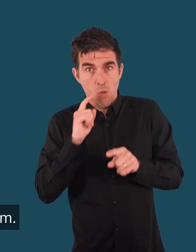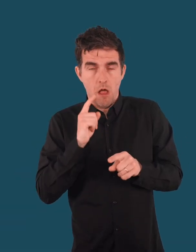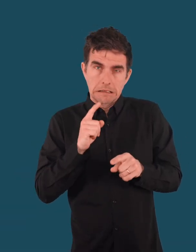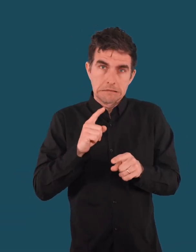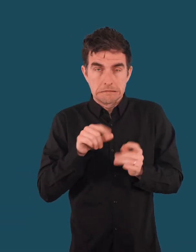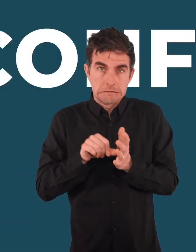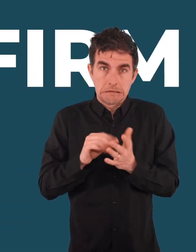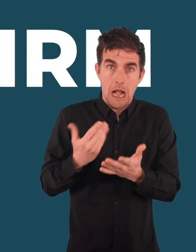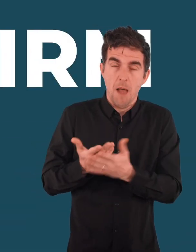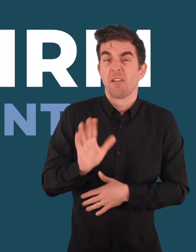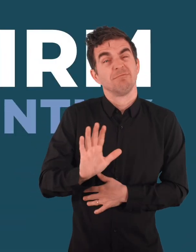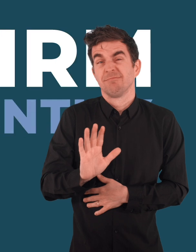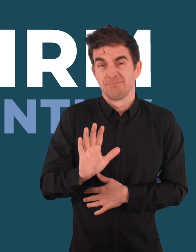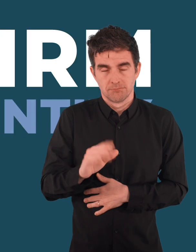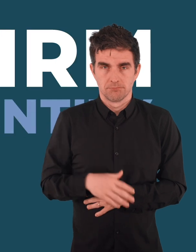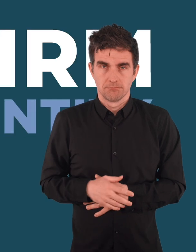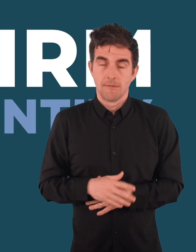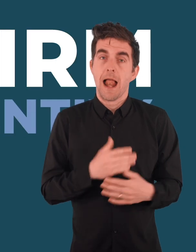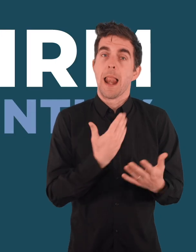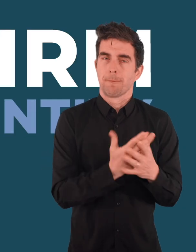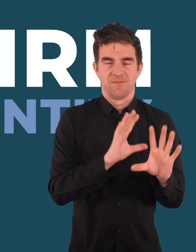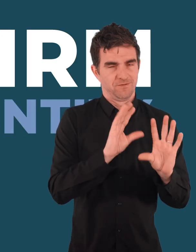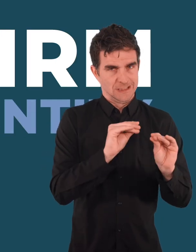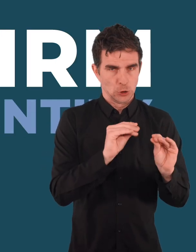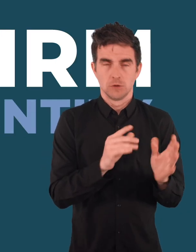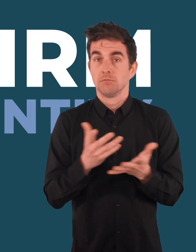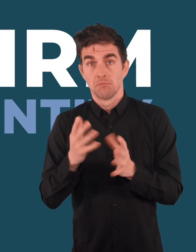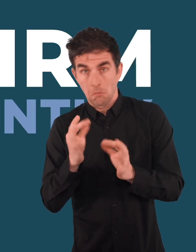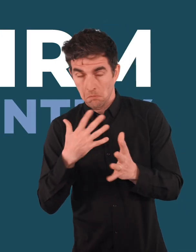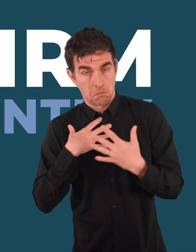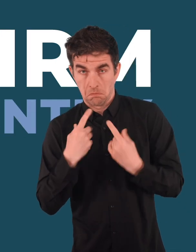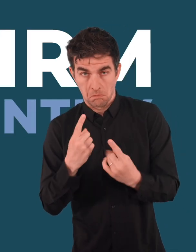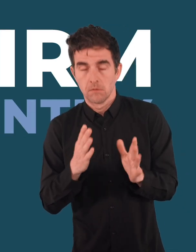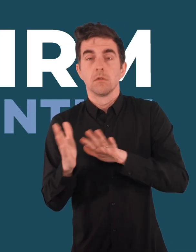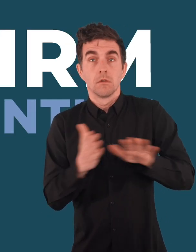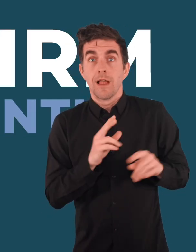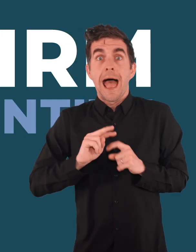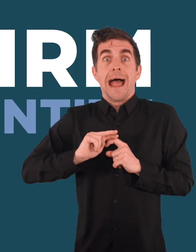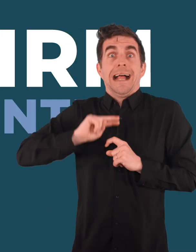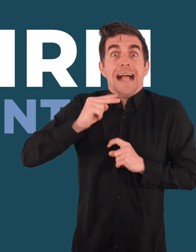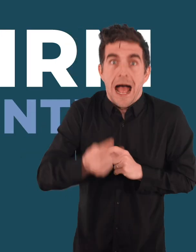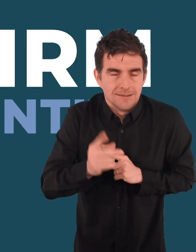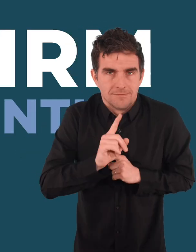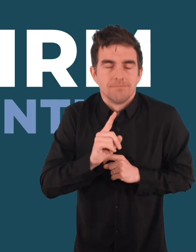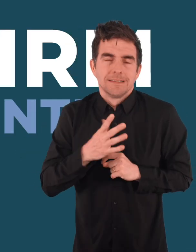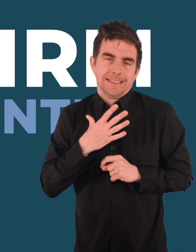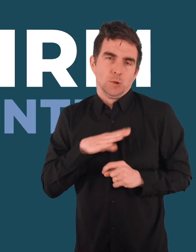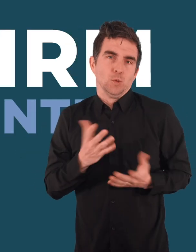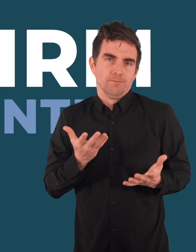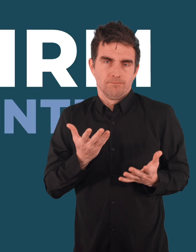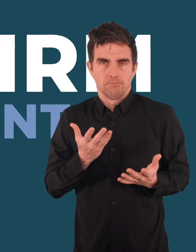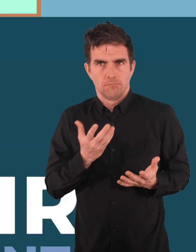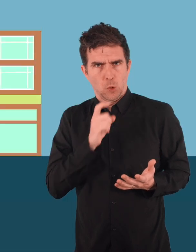claim. Your claim is now submitted, and the next thing you must do is confirm your identity. You can do